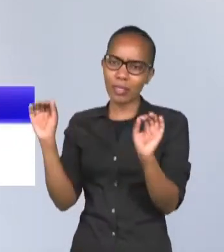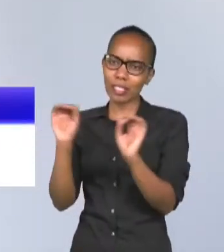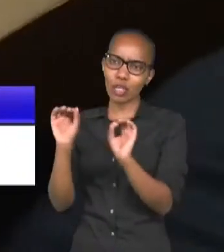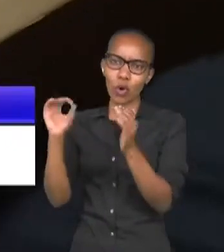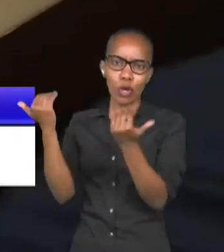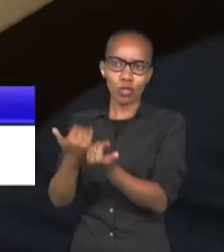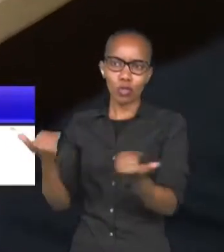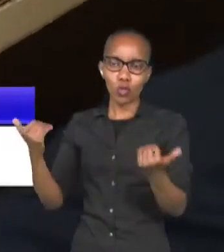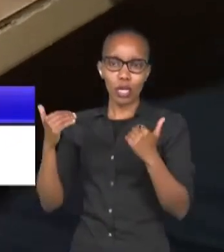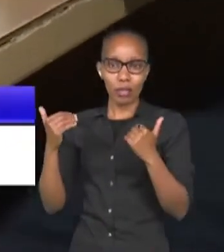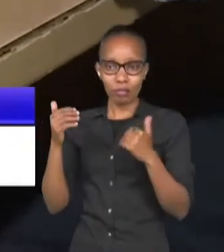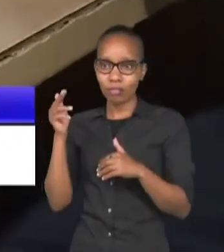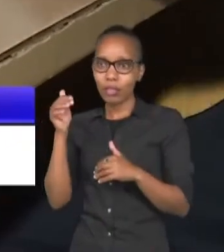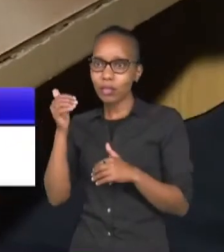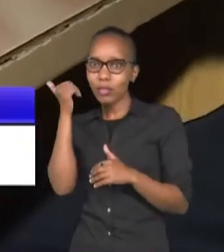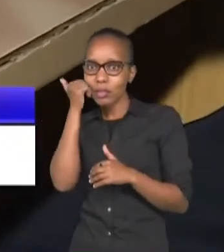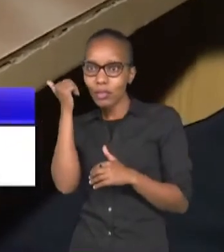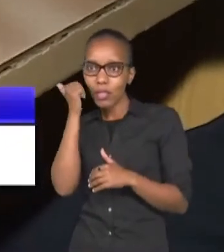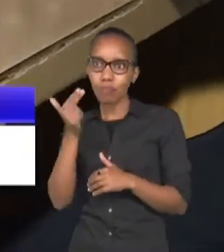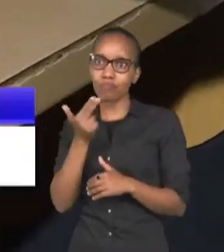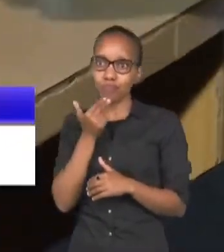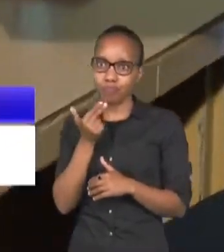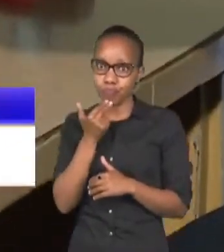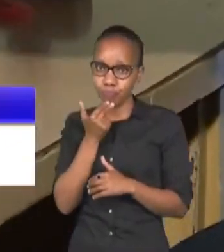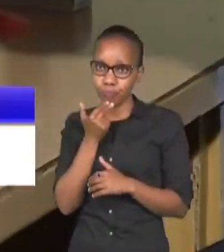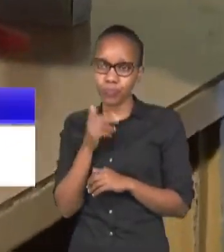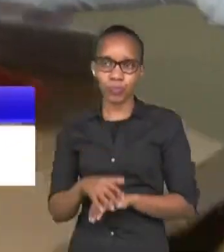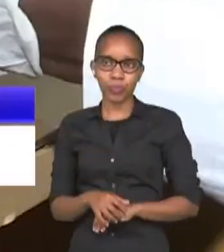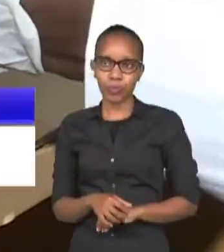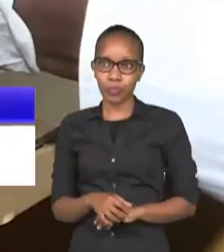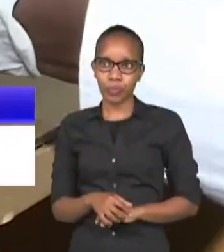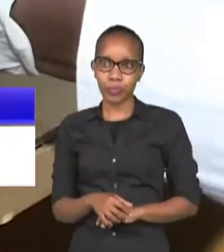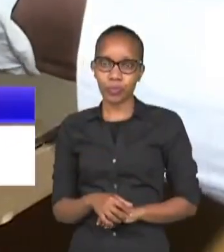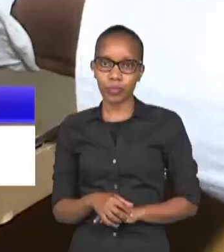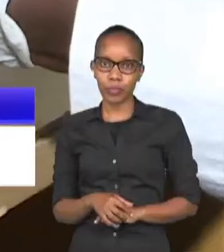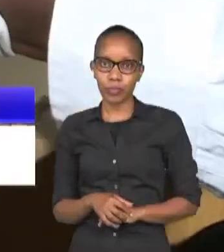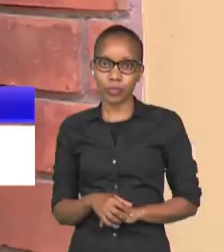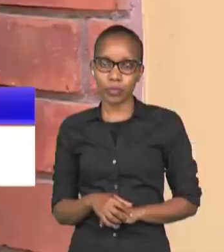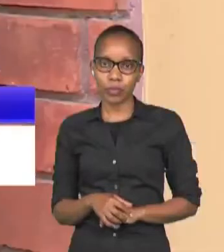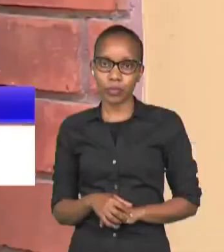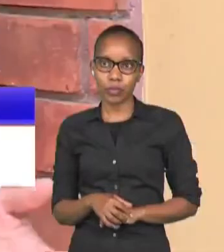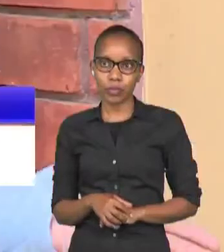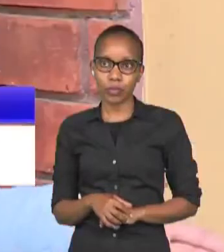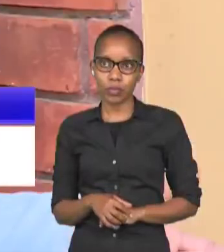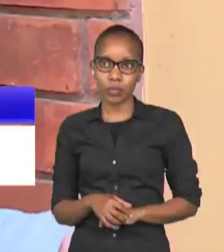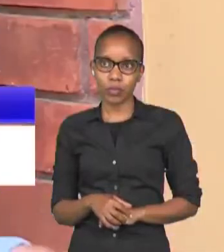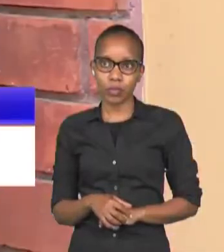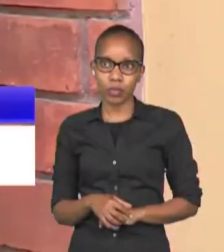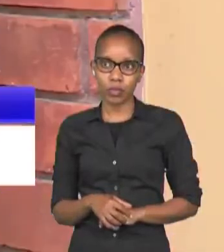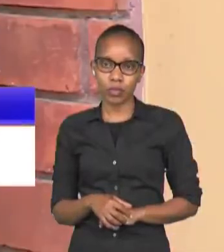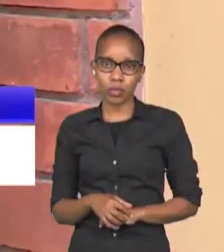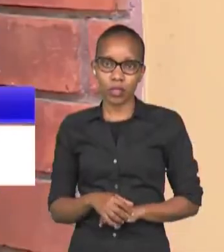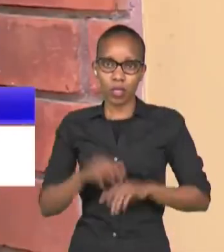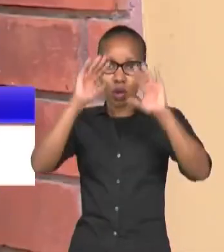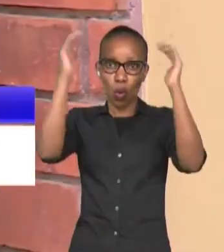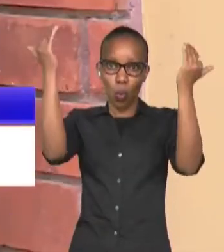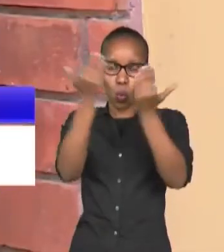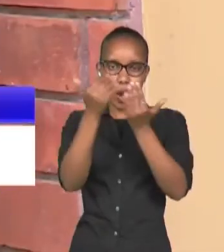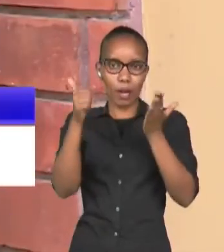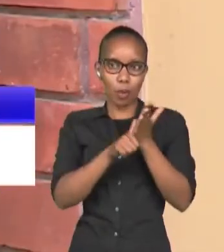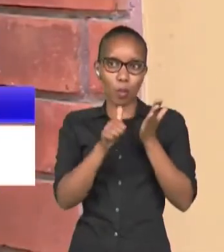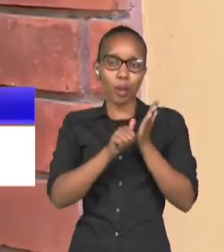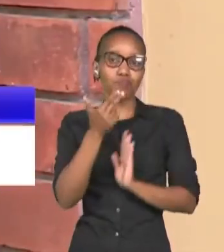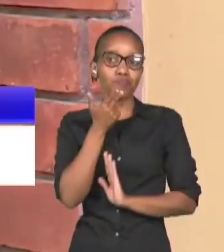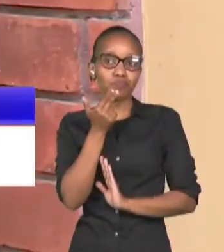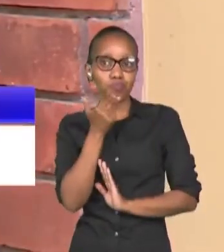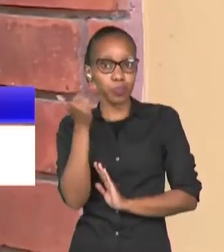diabetes. We are now facing a global pandemic of diabetes,